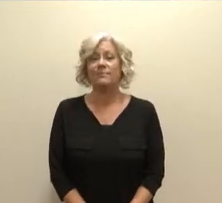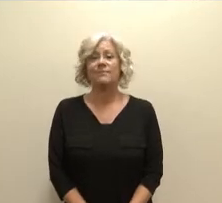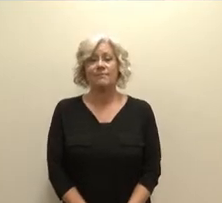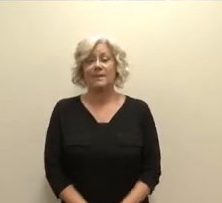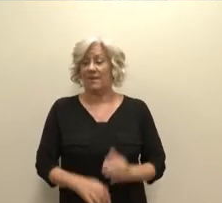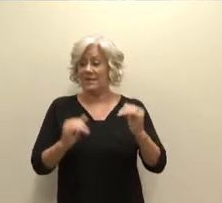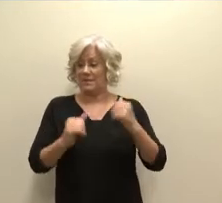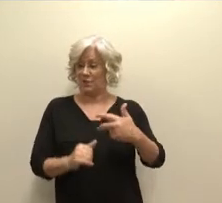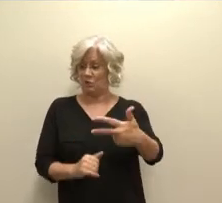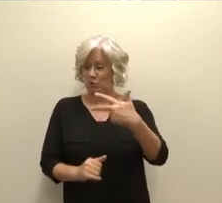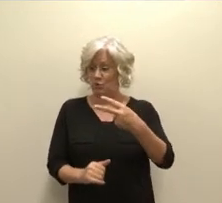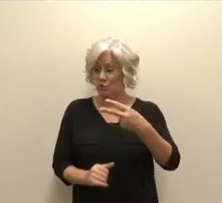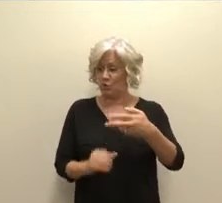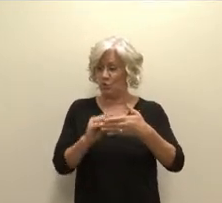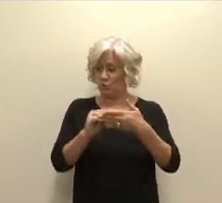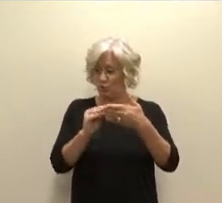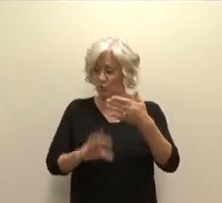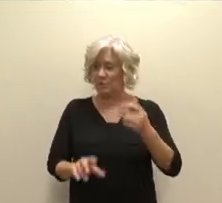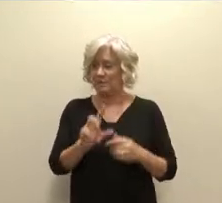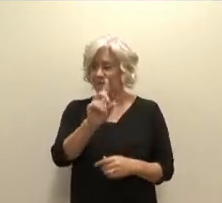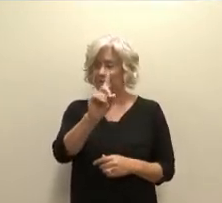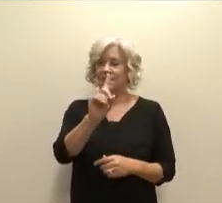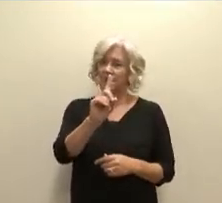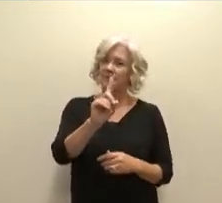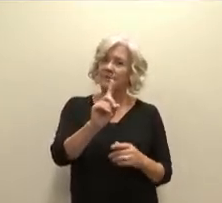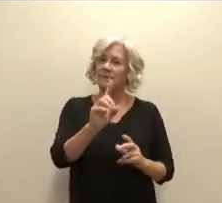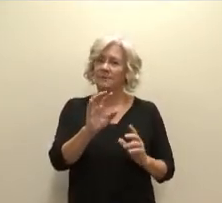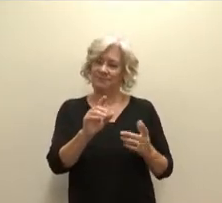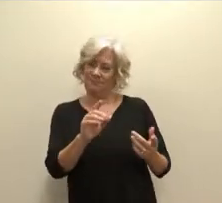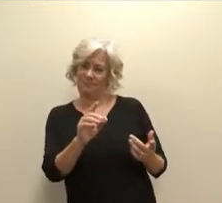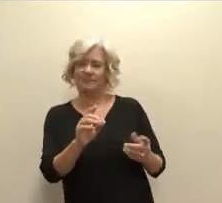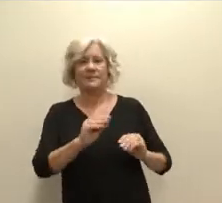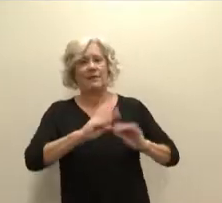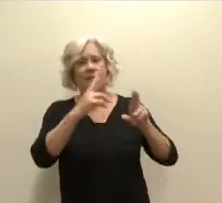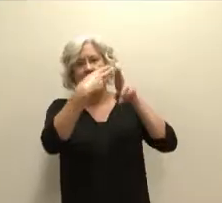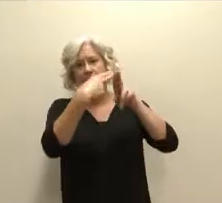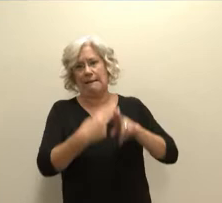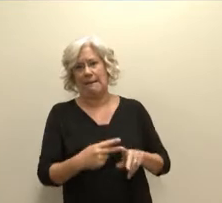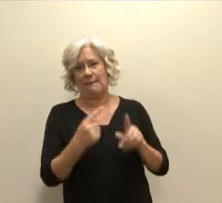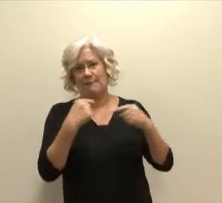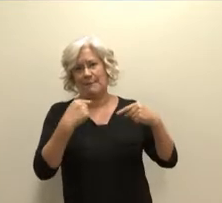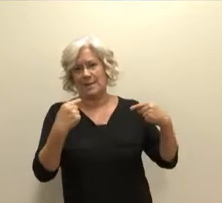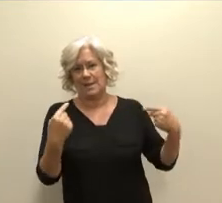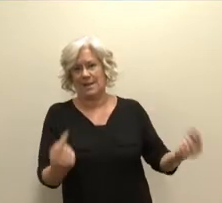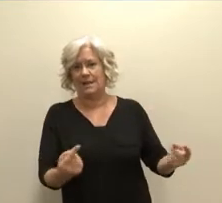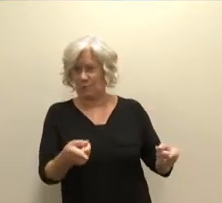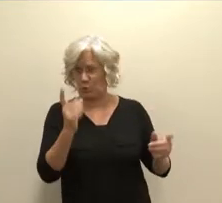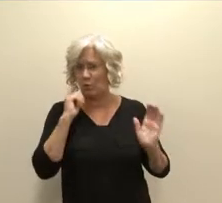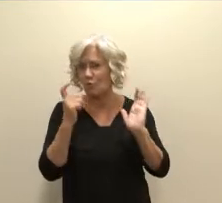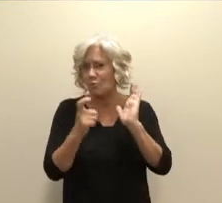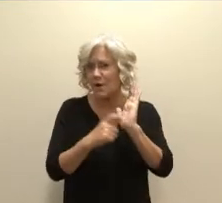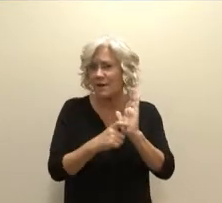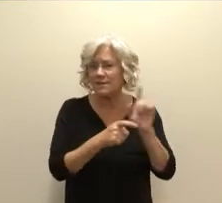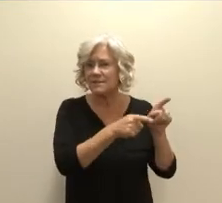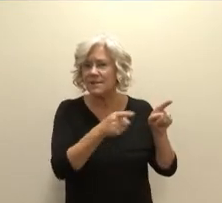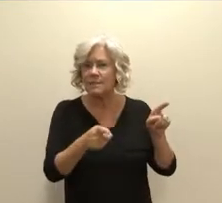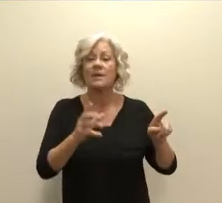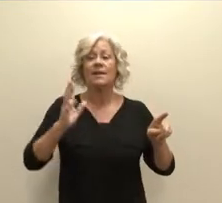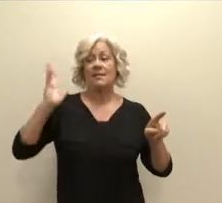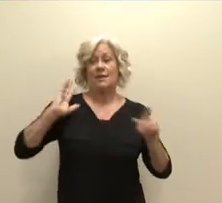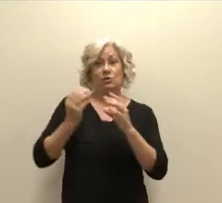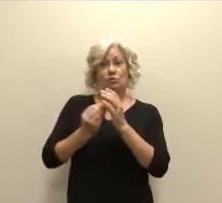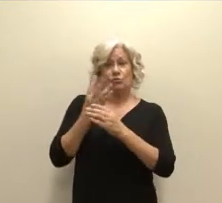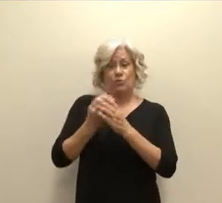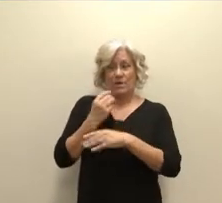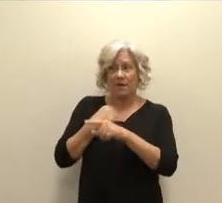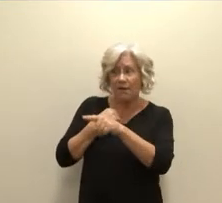These next two students are no stranger to special recognitions at board meetings. In fact, you recognized them this past spring